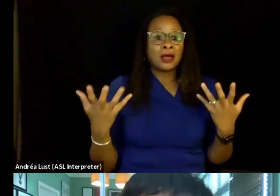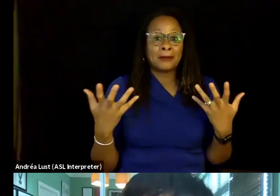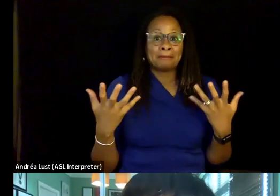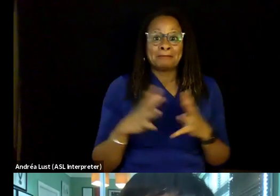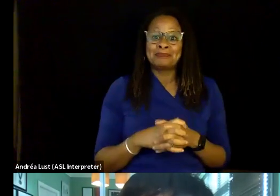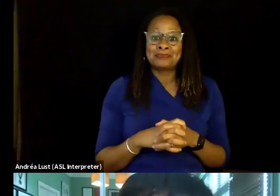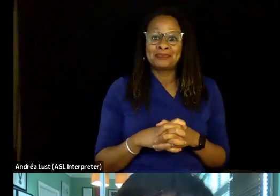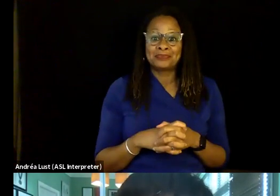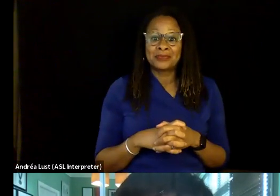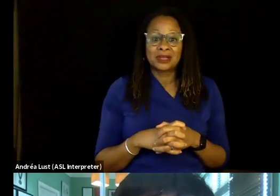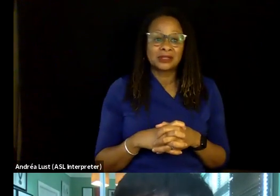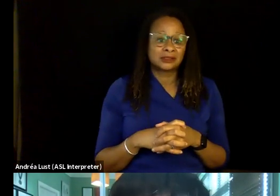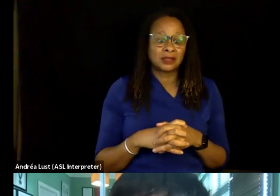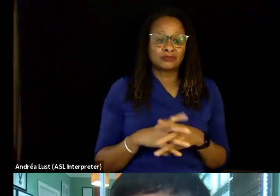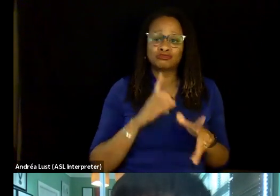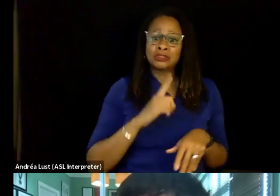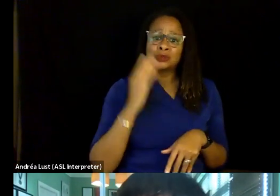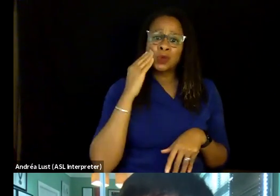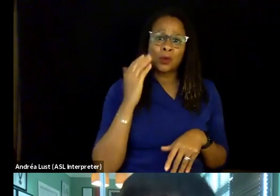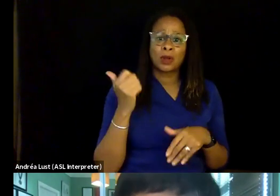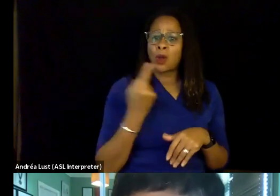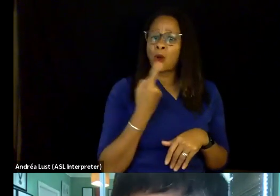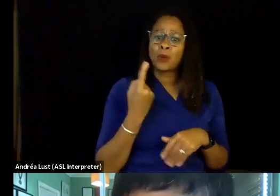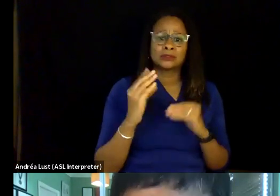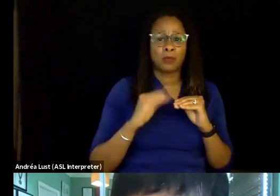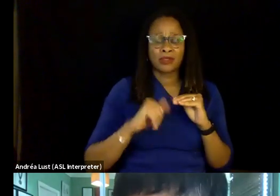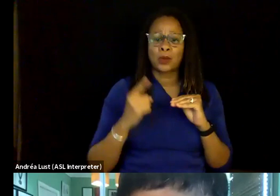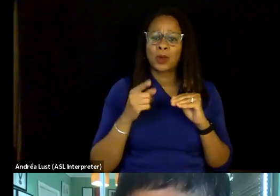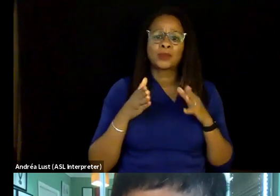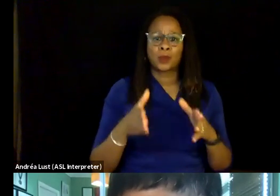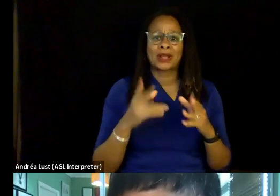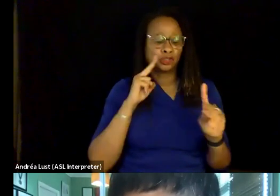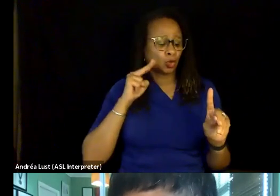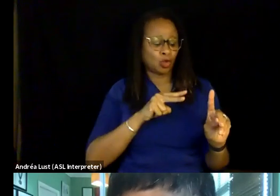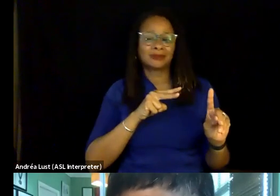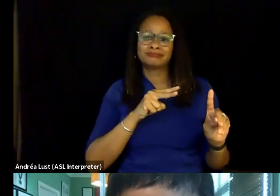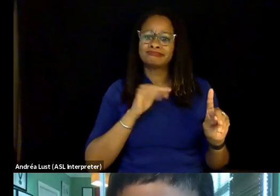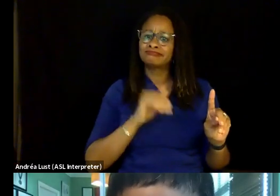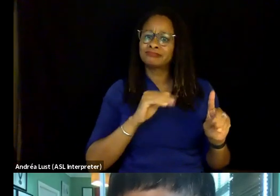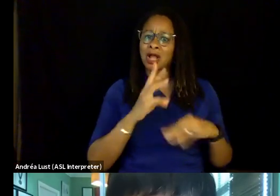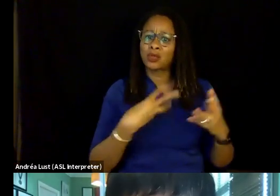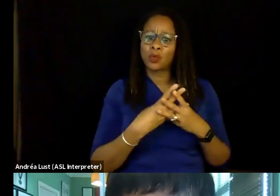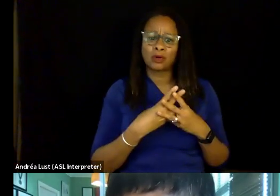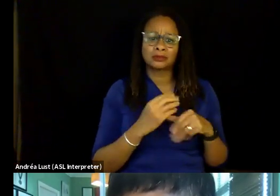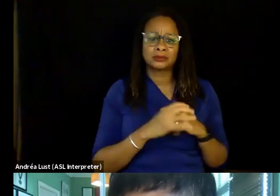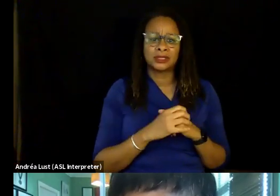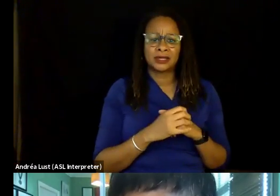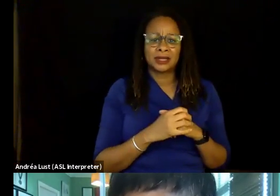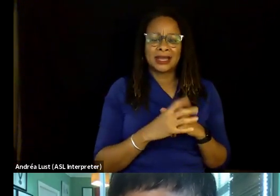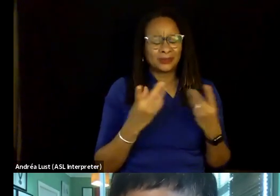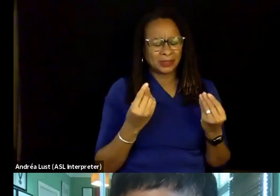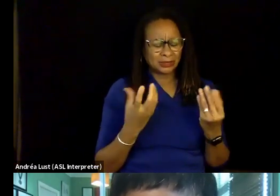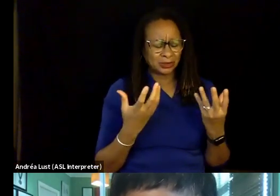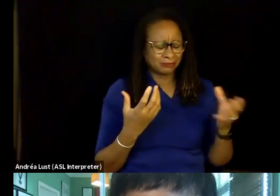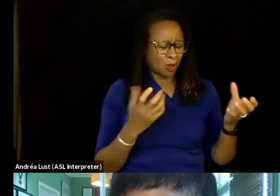Knowing that there are always more than one, there's always more than one way of looking at the world, and trying to put those ways together,